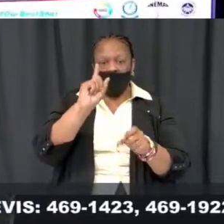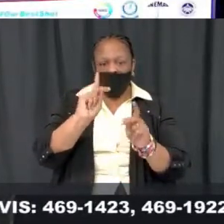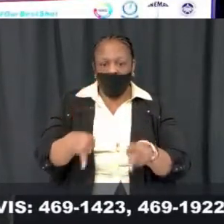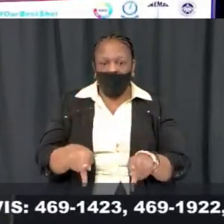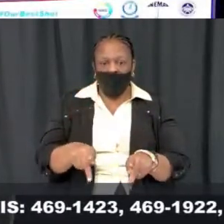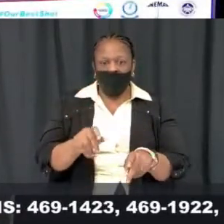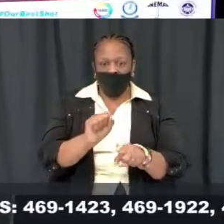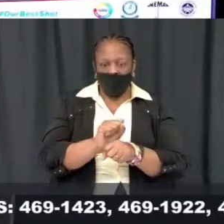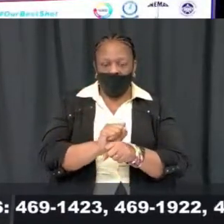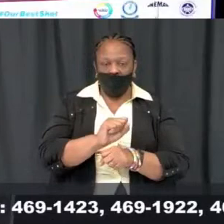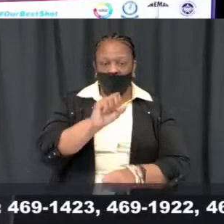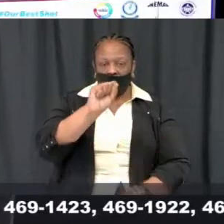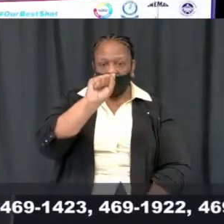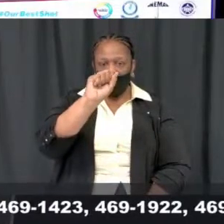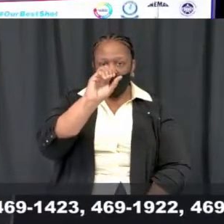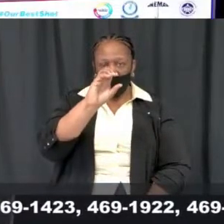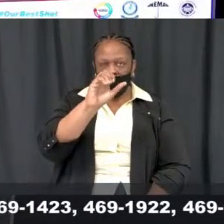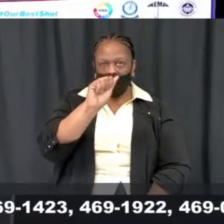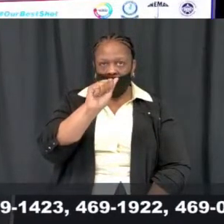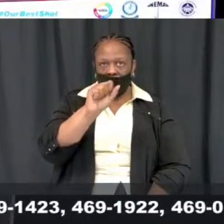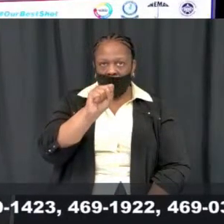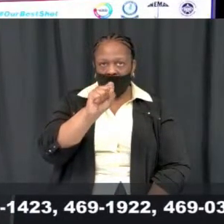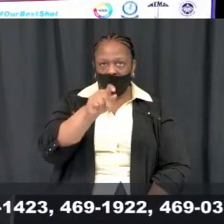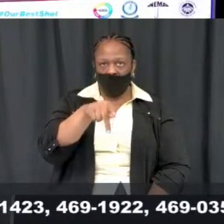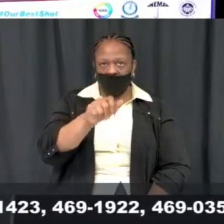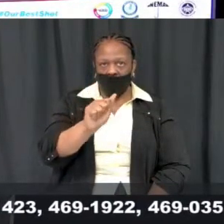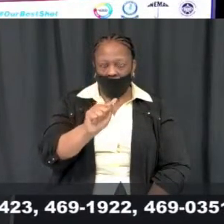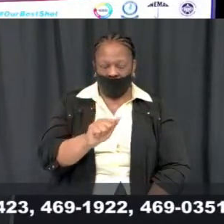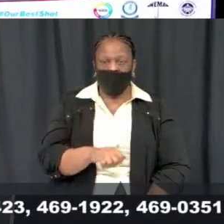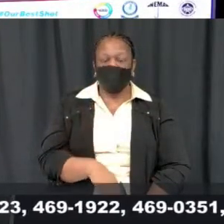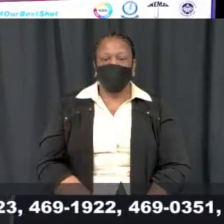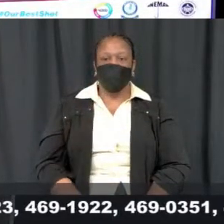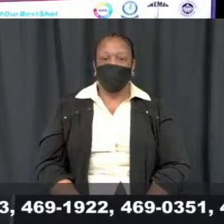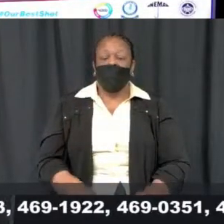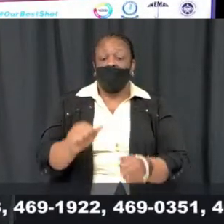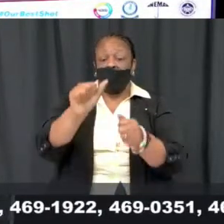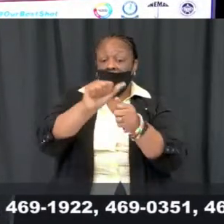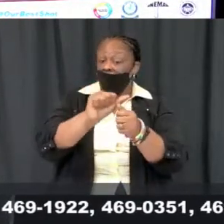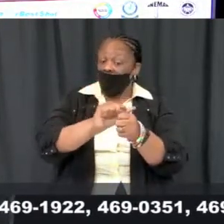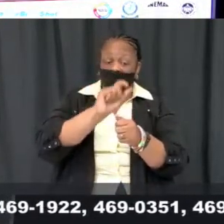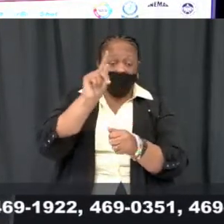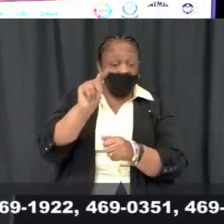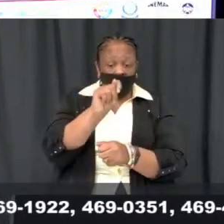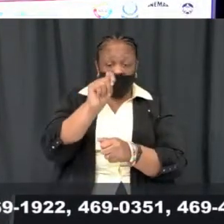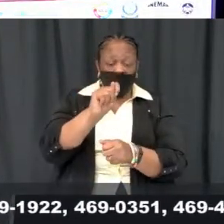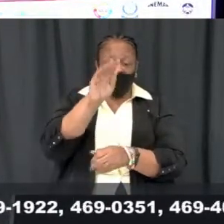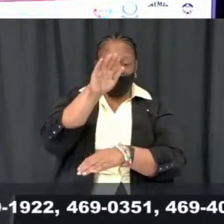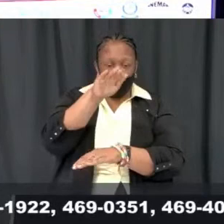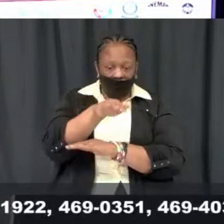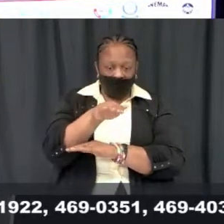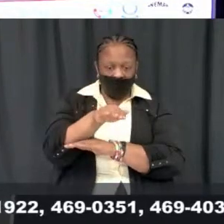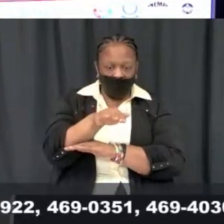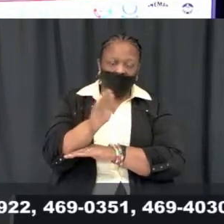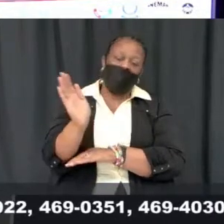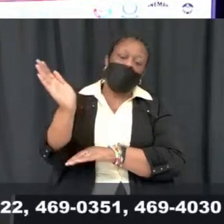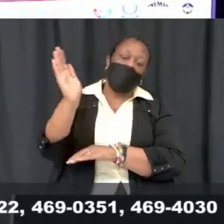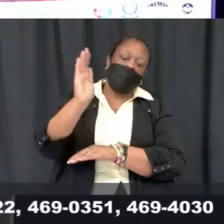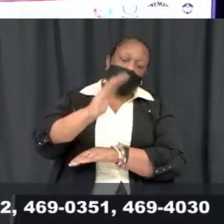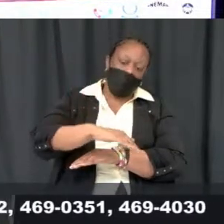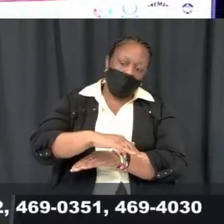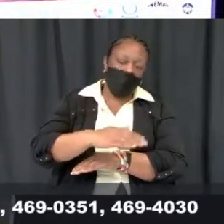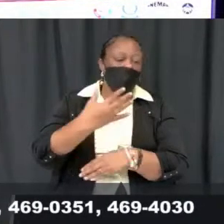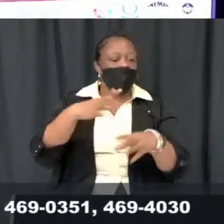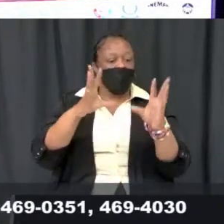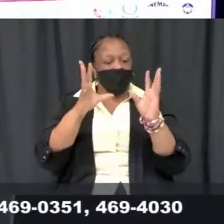here every Tuesday afternoon as we deliberate and debate on how we are going to continue